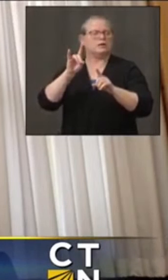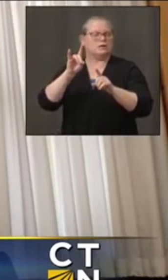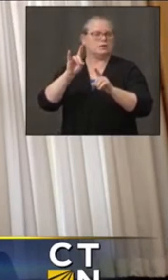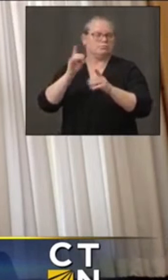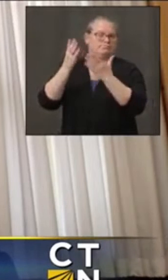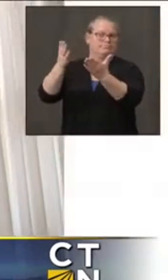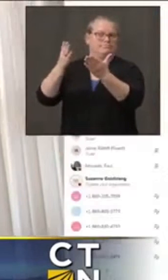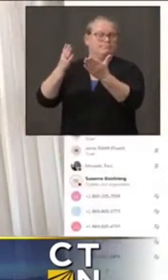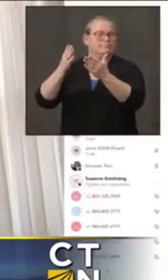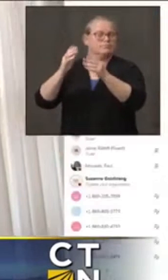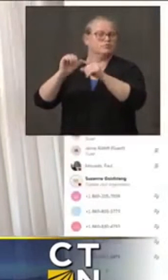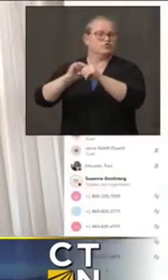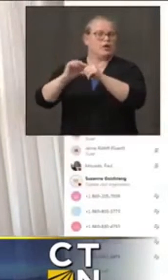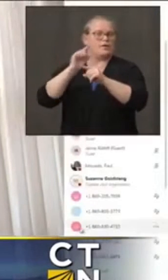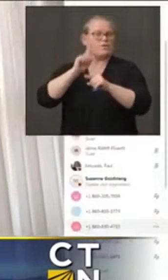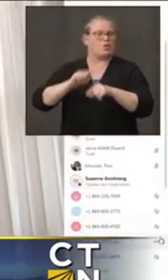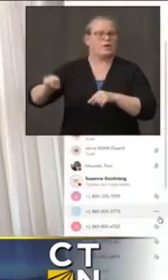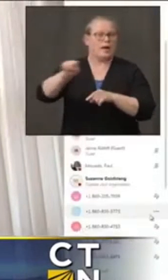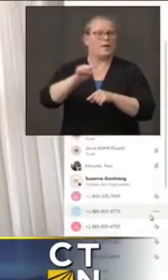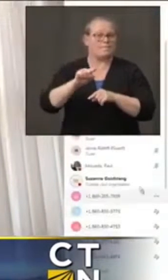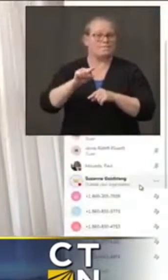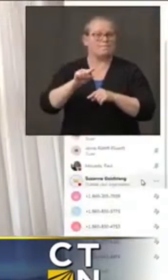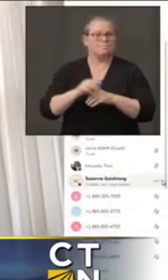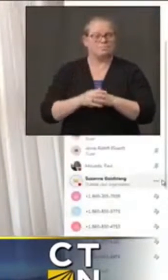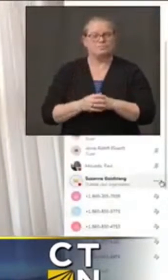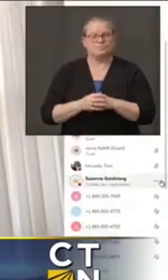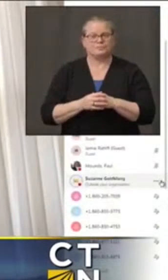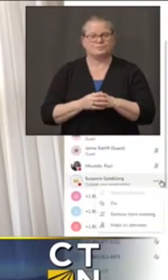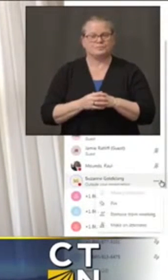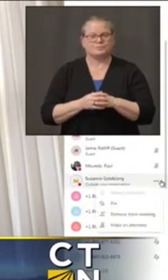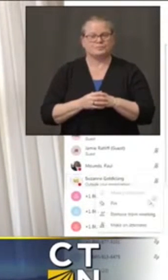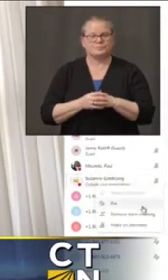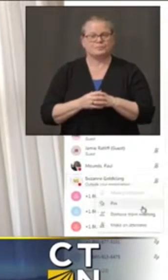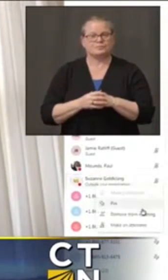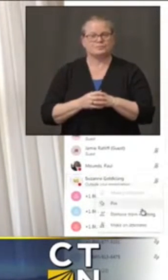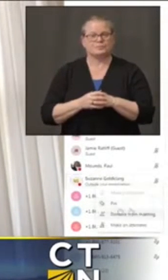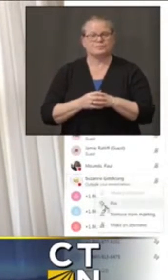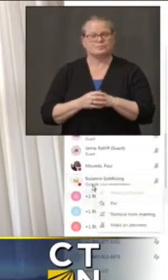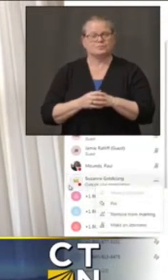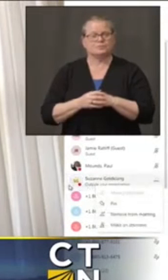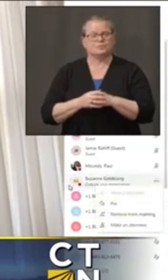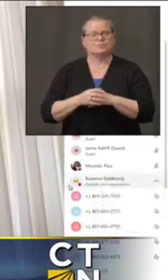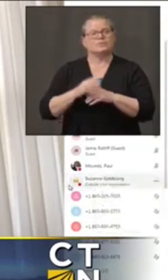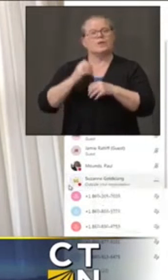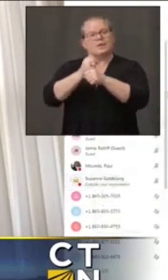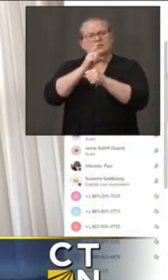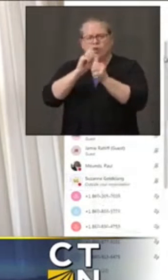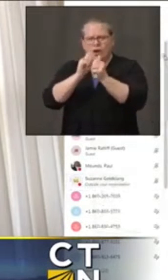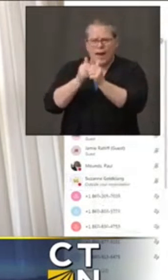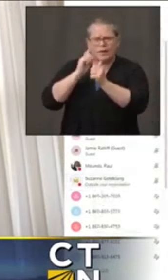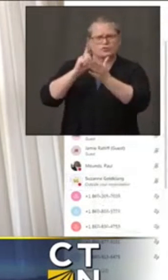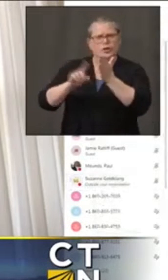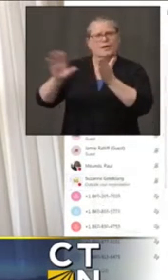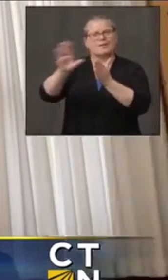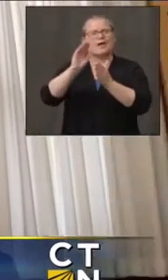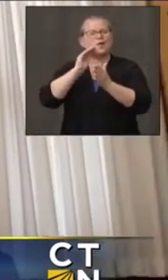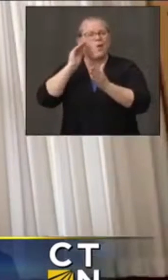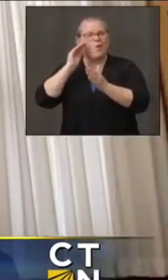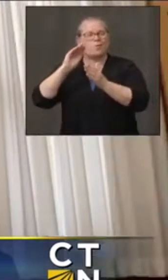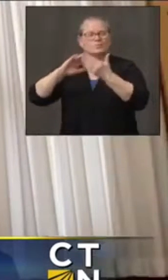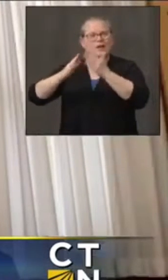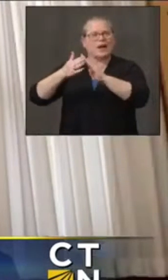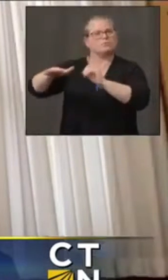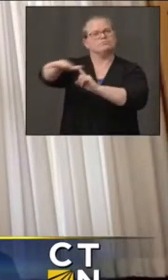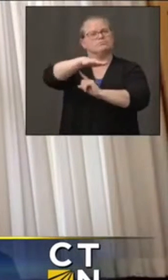sure that tool belt is available for compliance with the public health